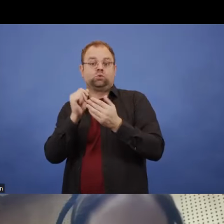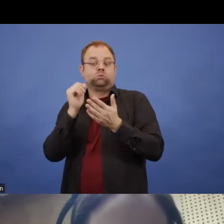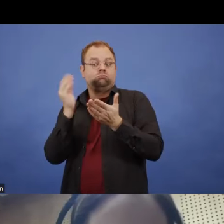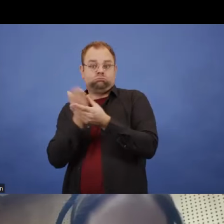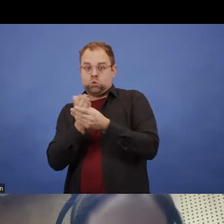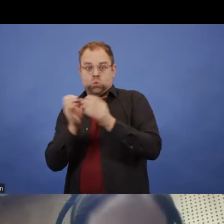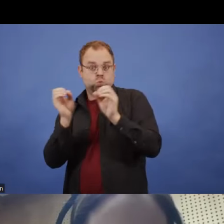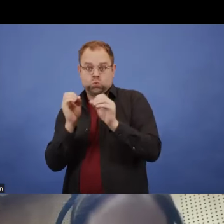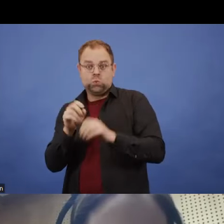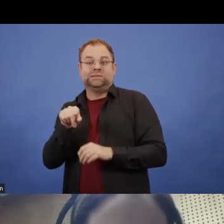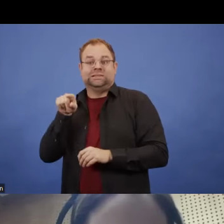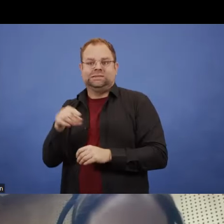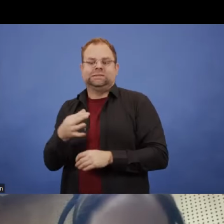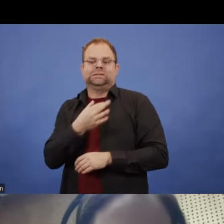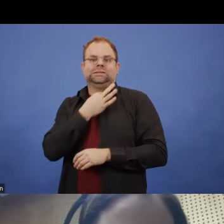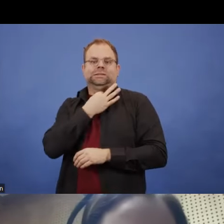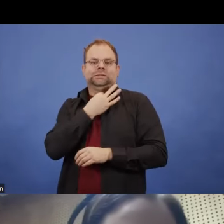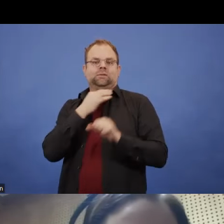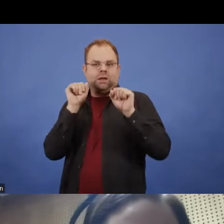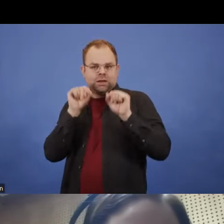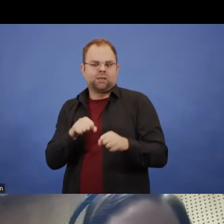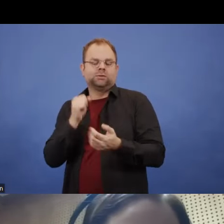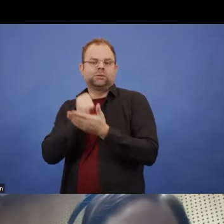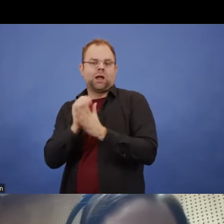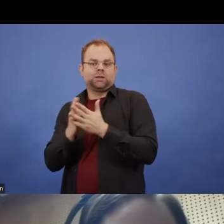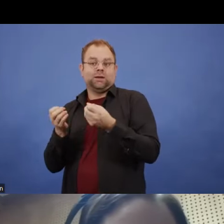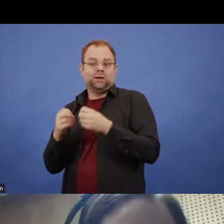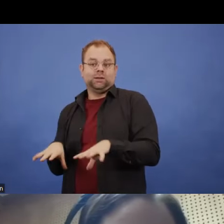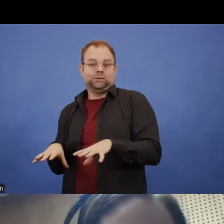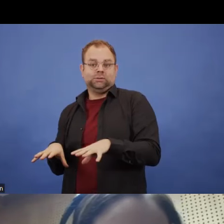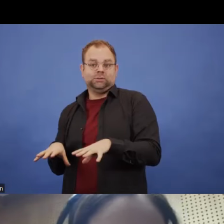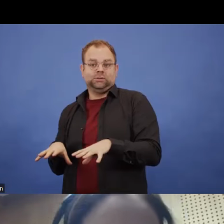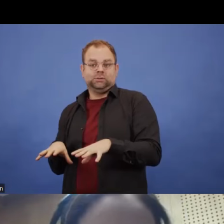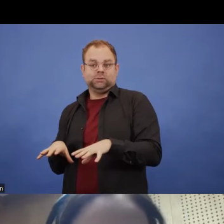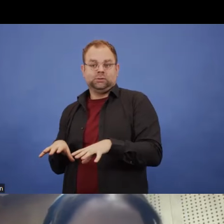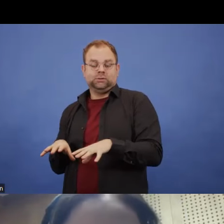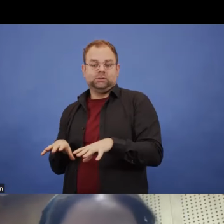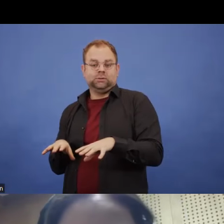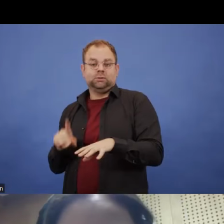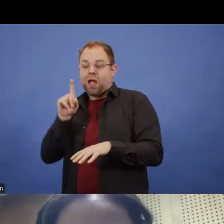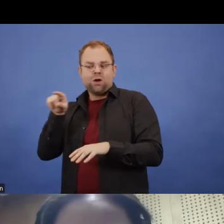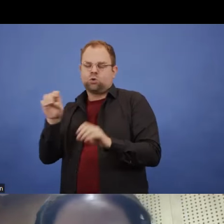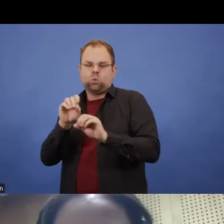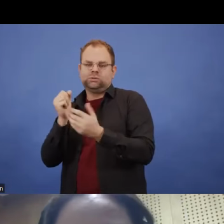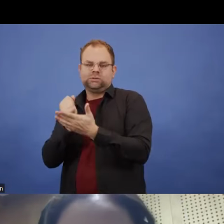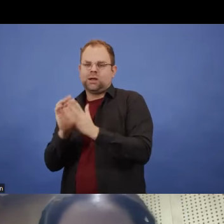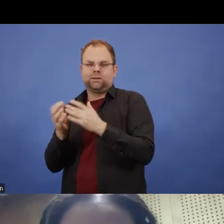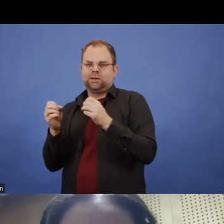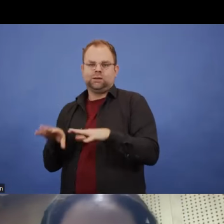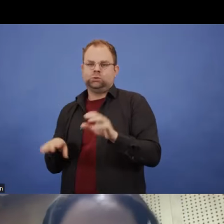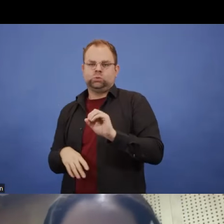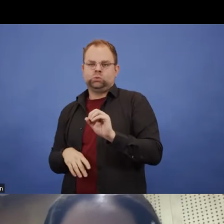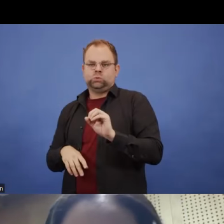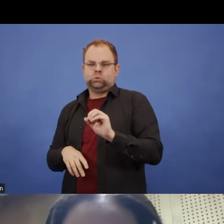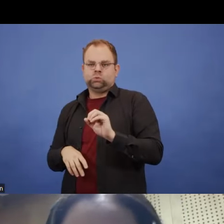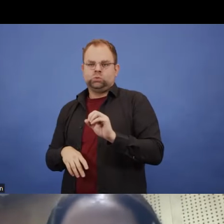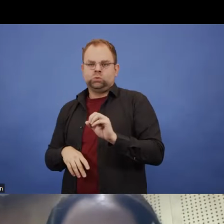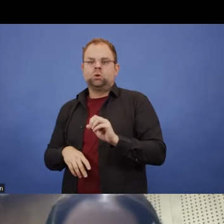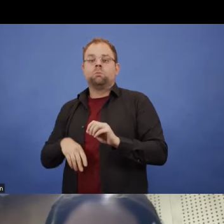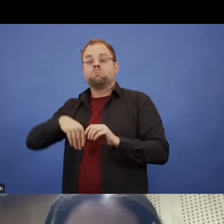between. This is often the case, people who do not have documentary